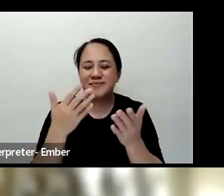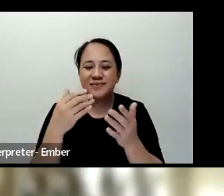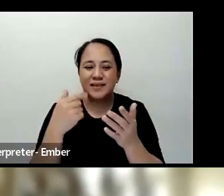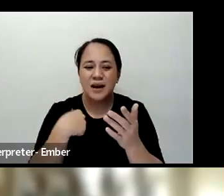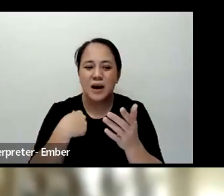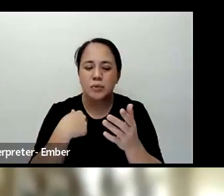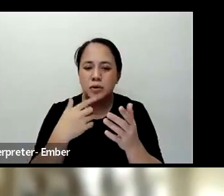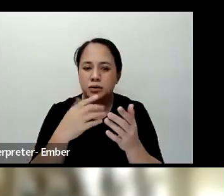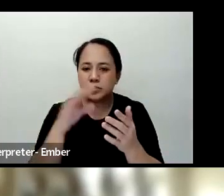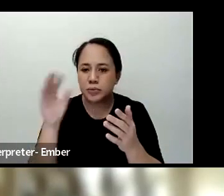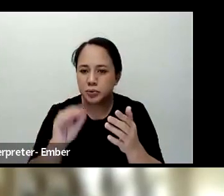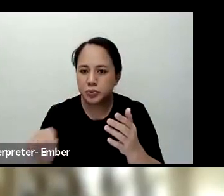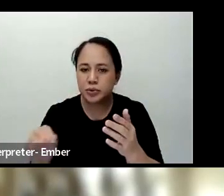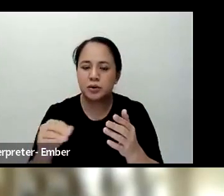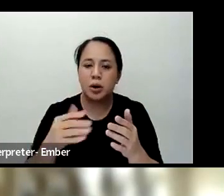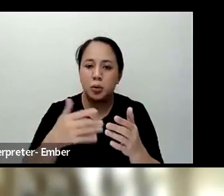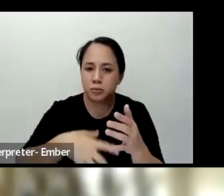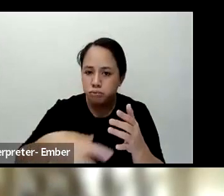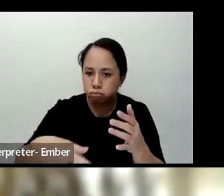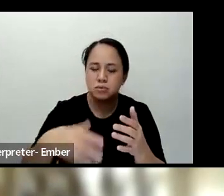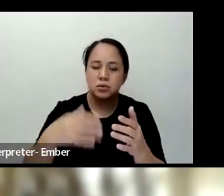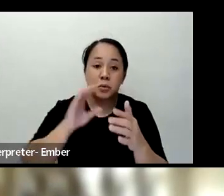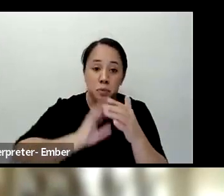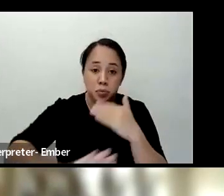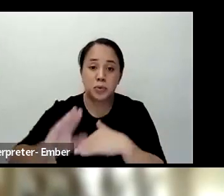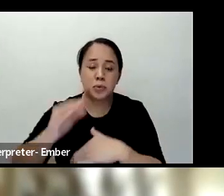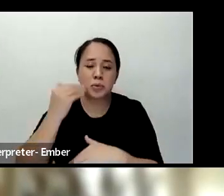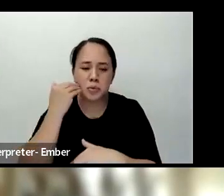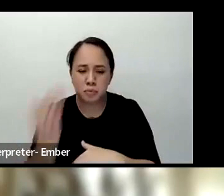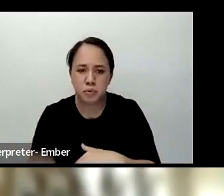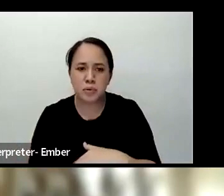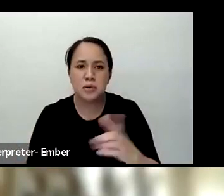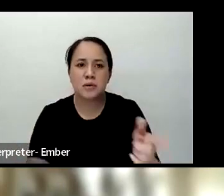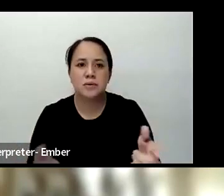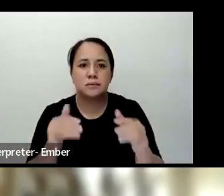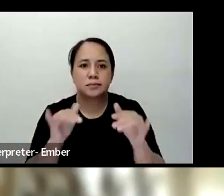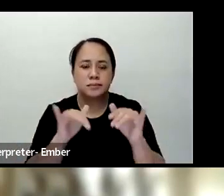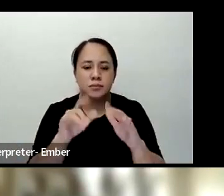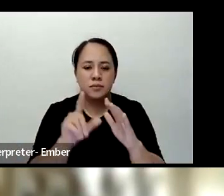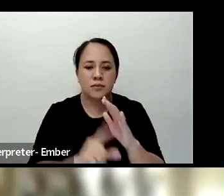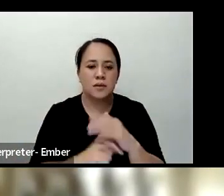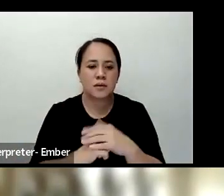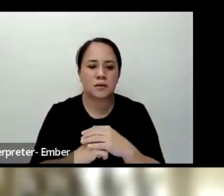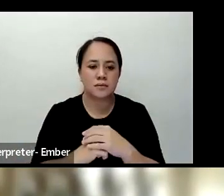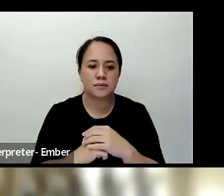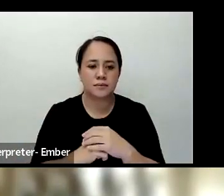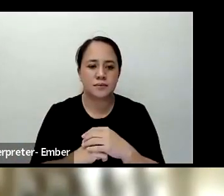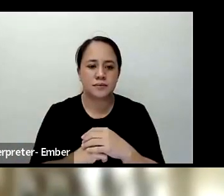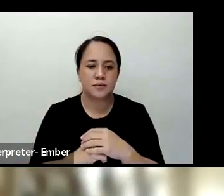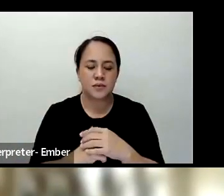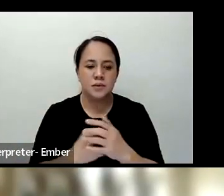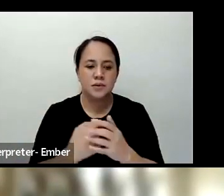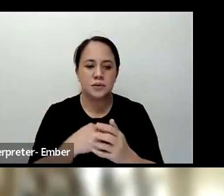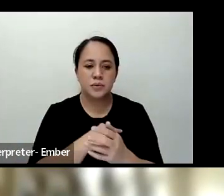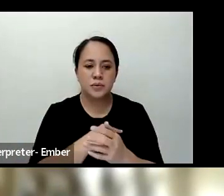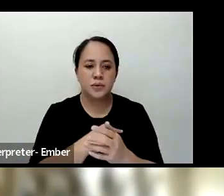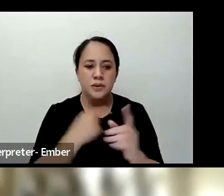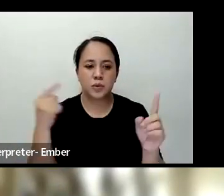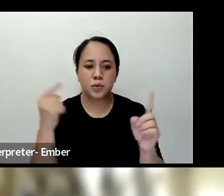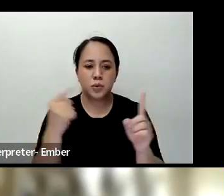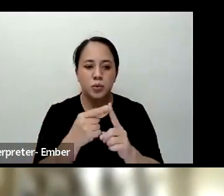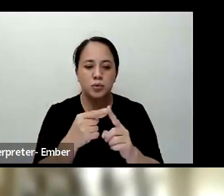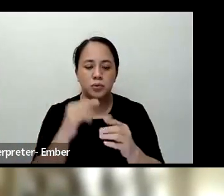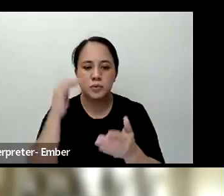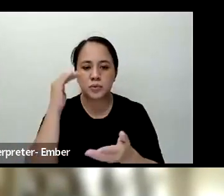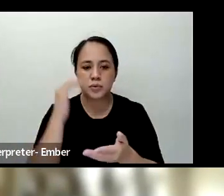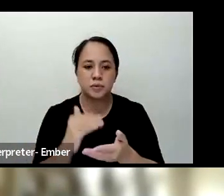and mortality. Of course, it has to remain low, or if not even lower, so that we were aiming to reduce the